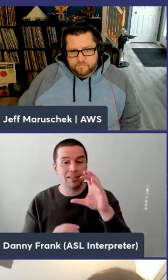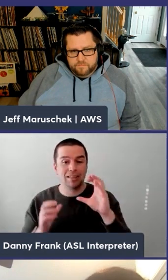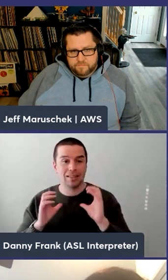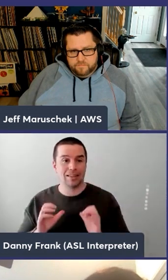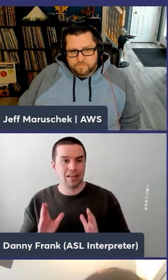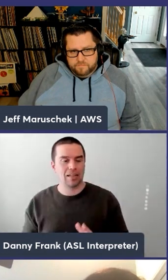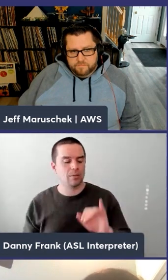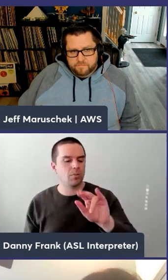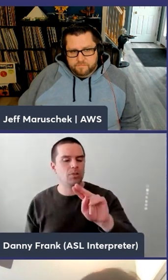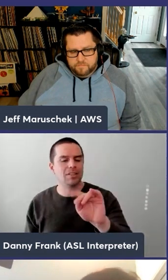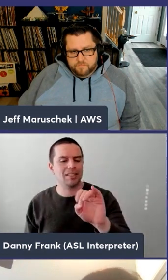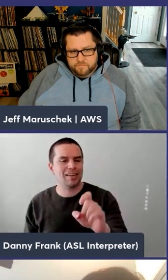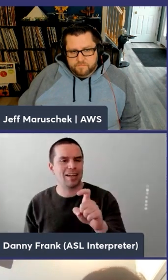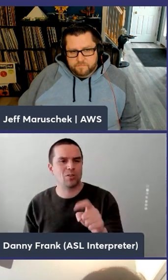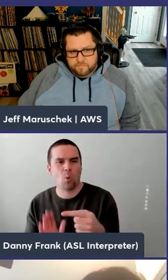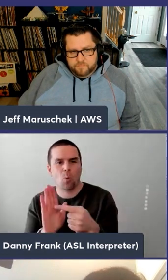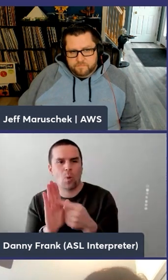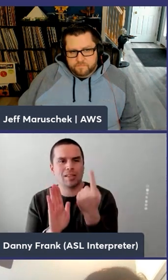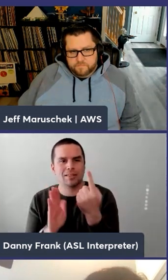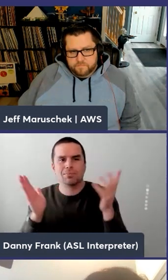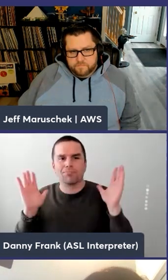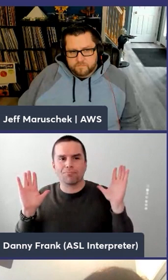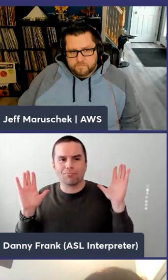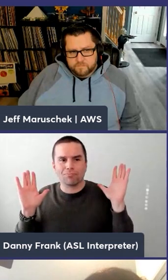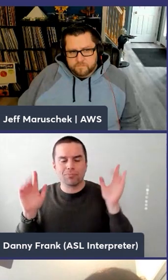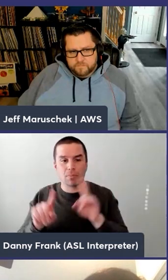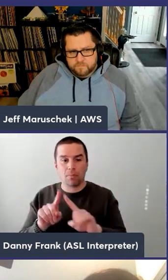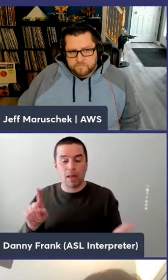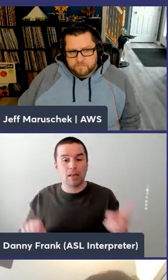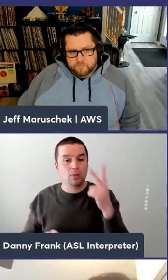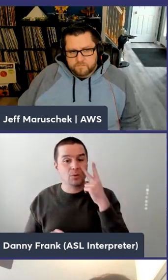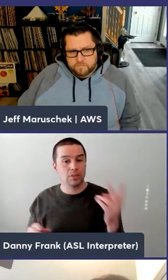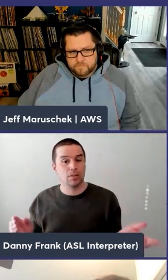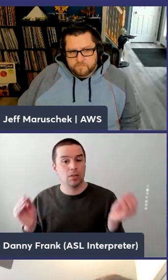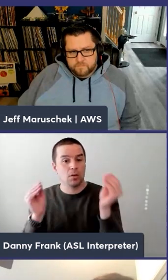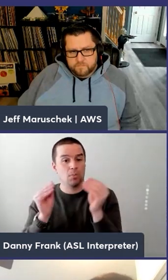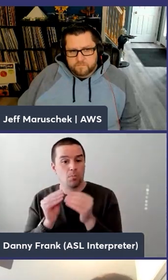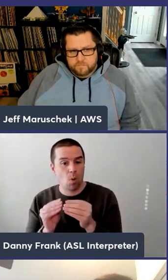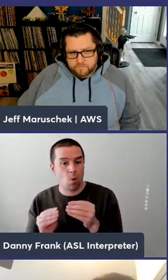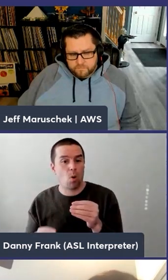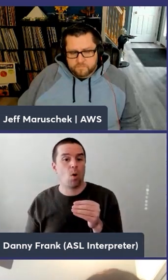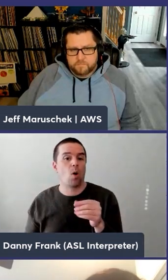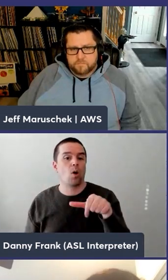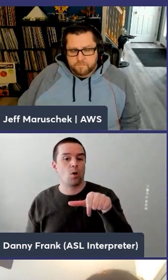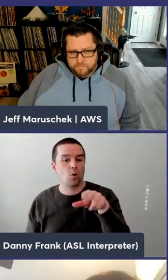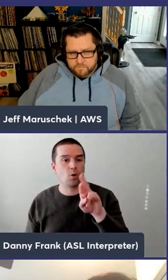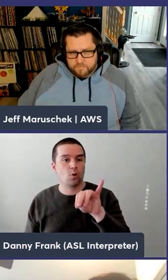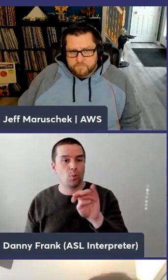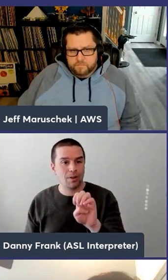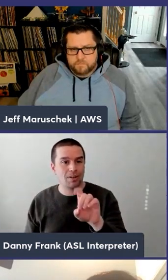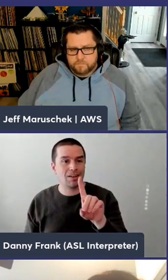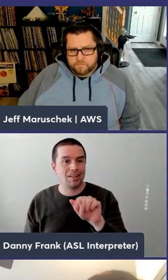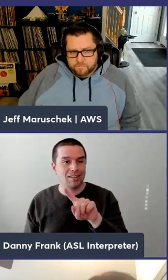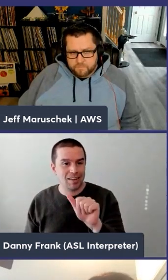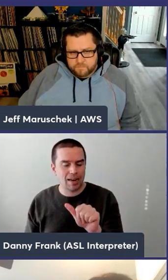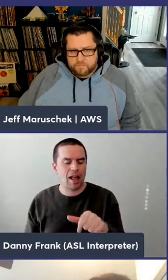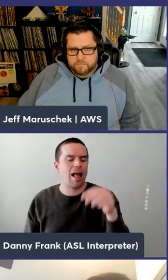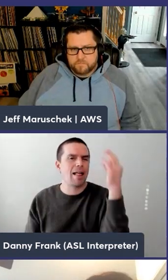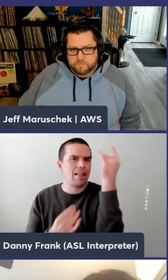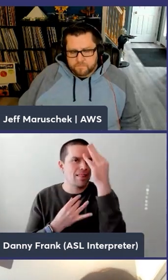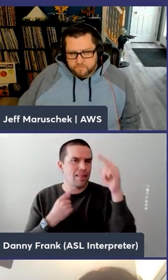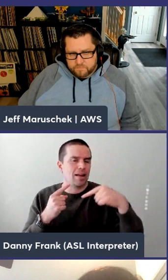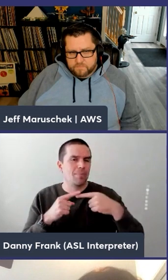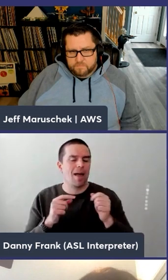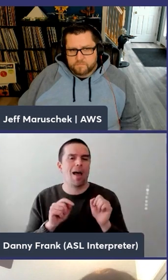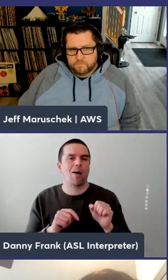just once, right? But you do see a lot more query rate. I mean, think about going to website and searching. There's so many visitors